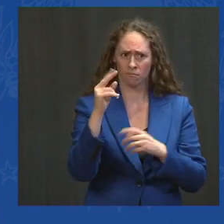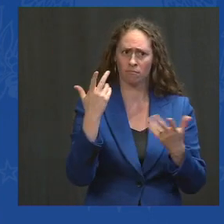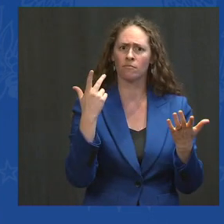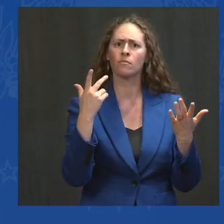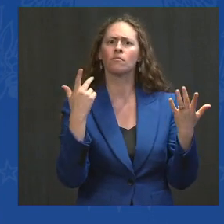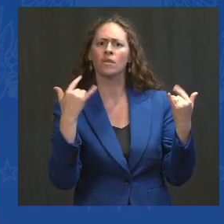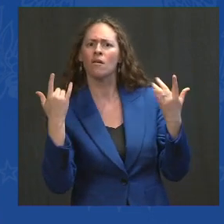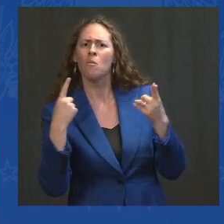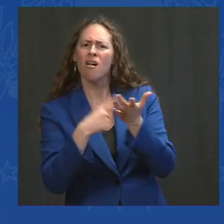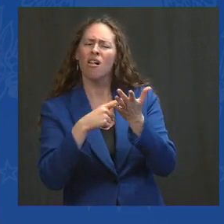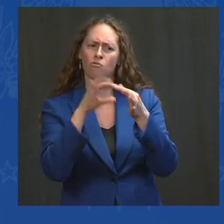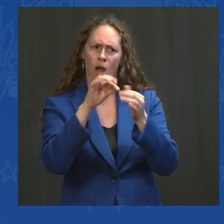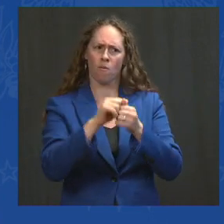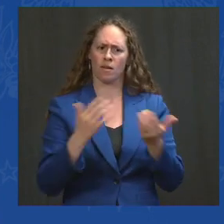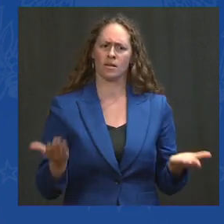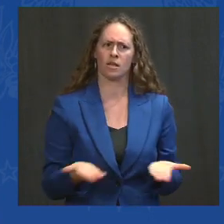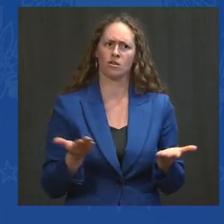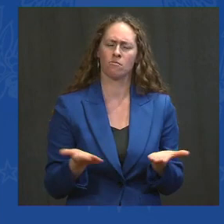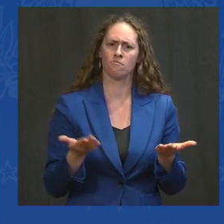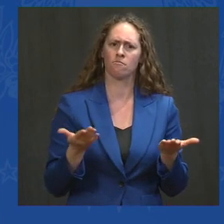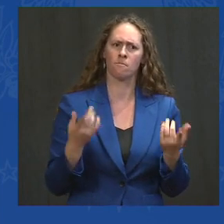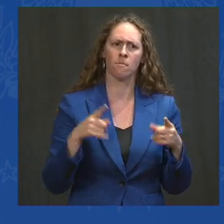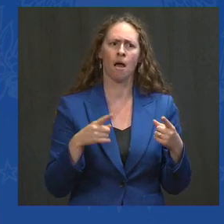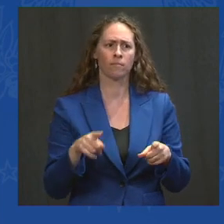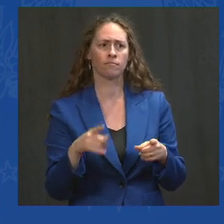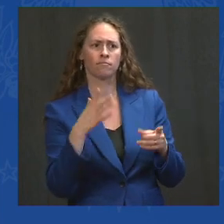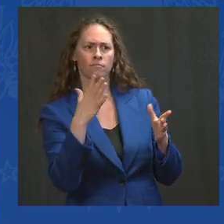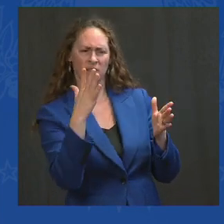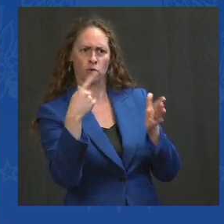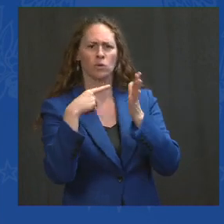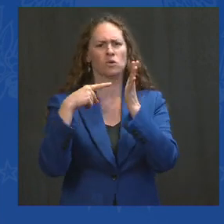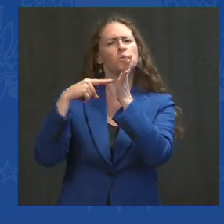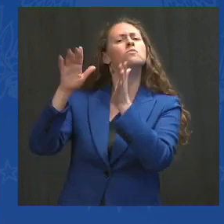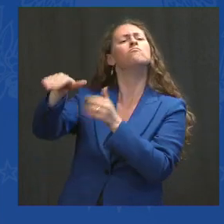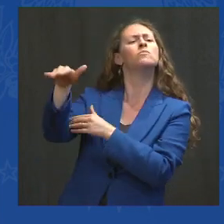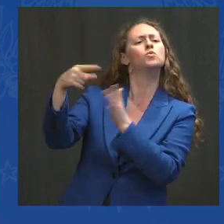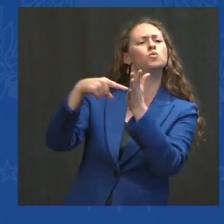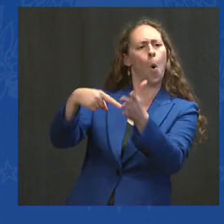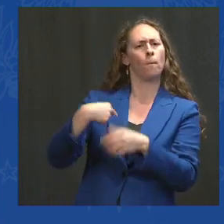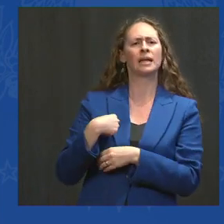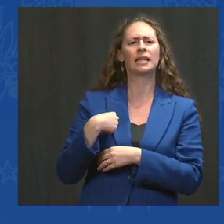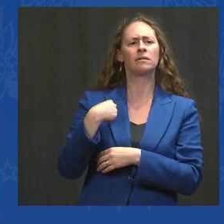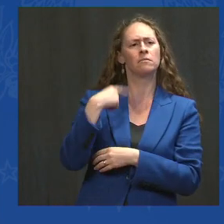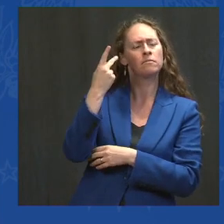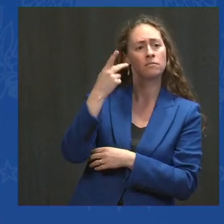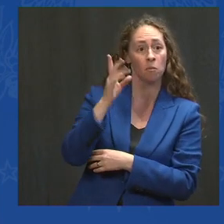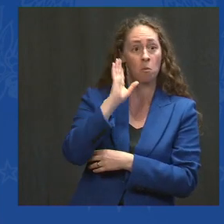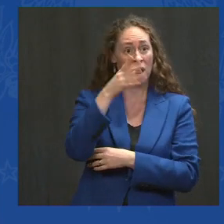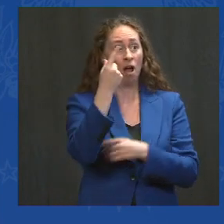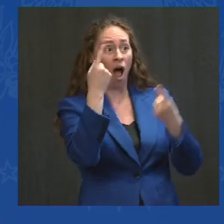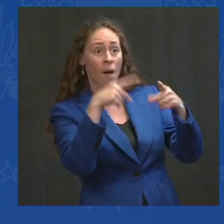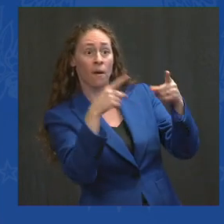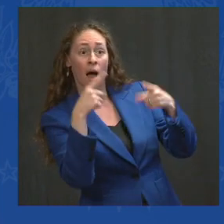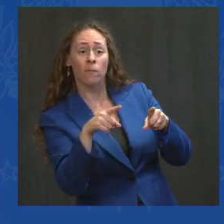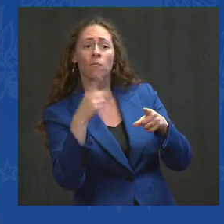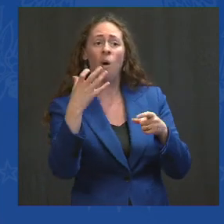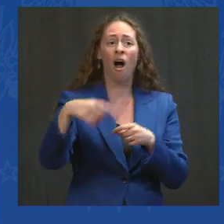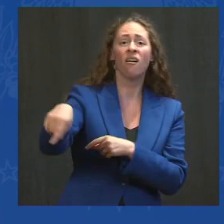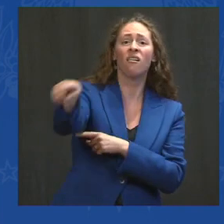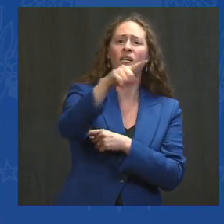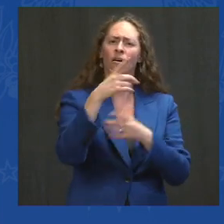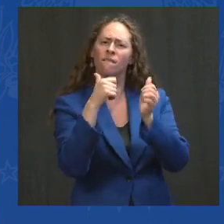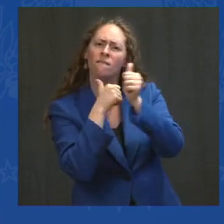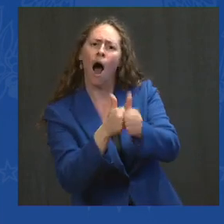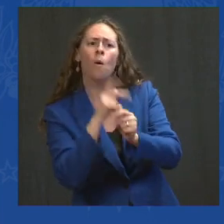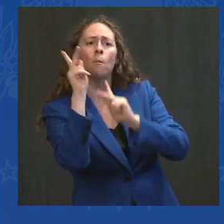We must ask those who represent us at the federal, state, and local levels, will you deny the will of the people? Will you